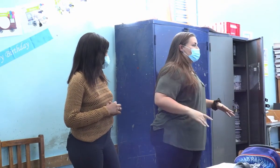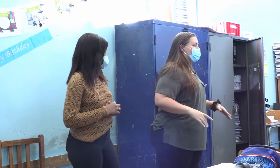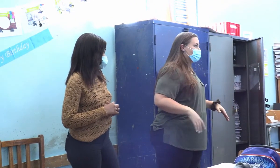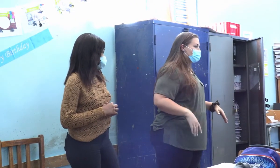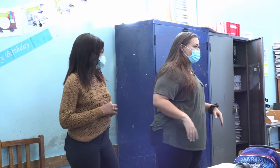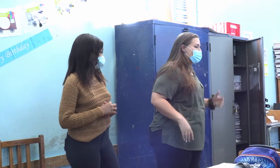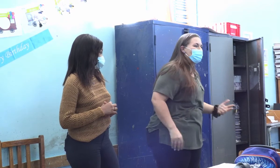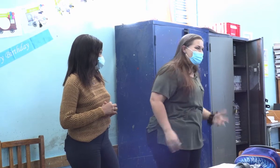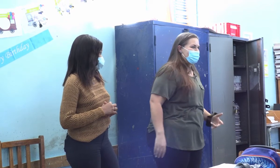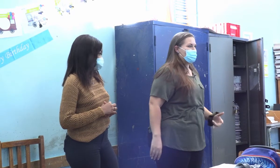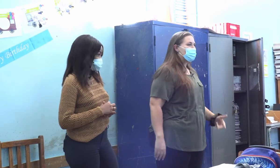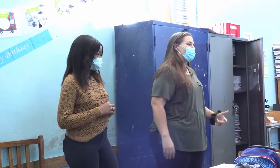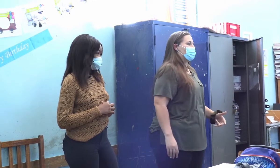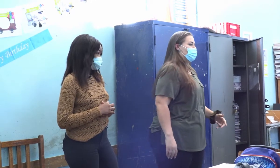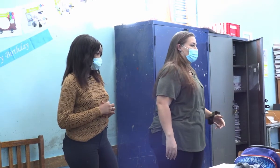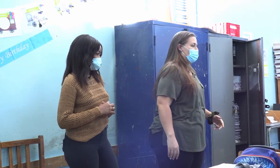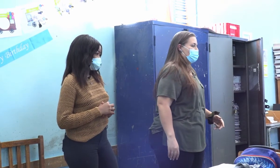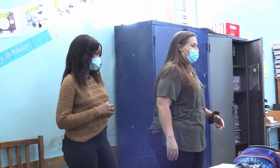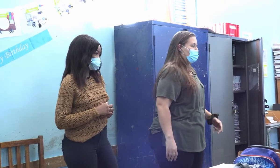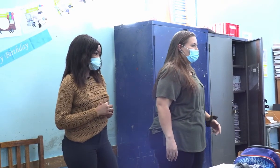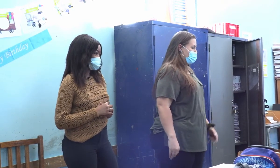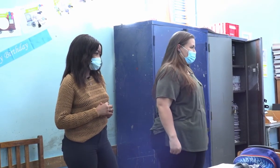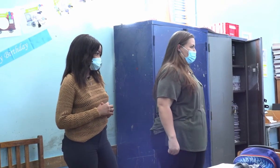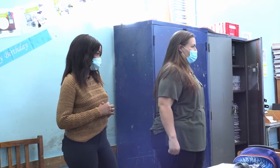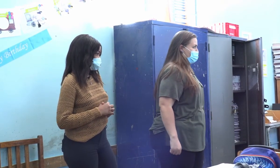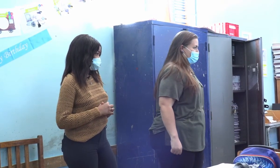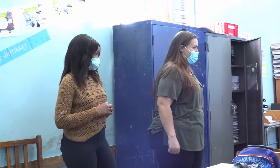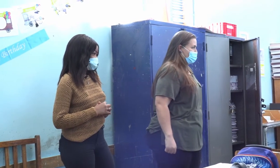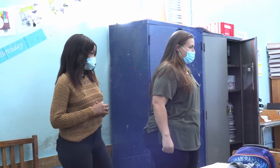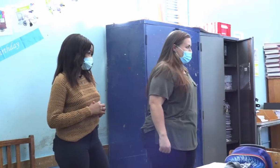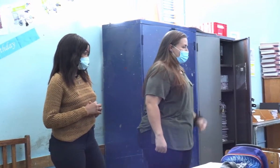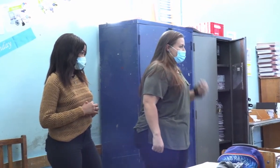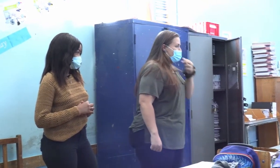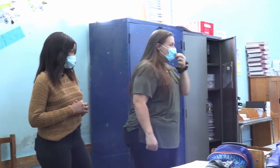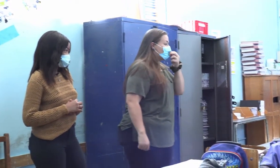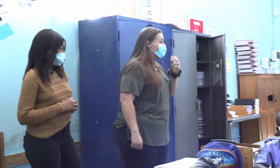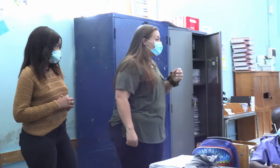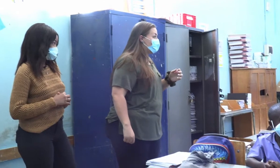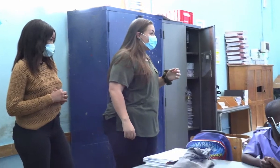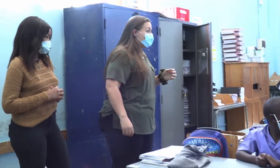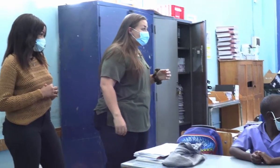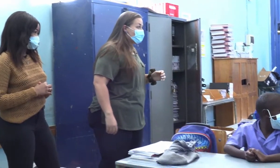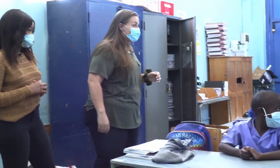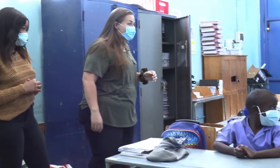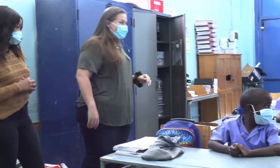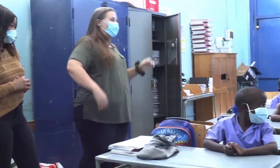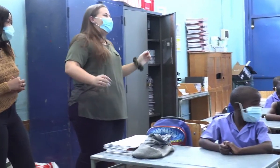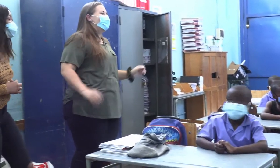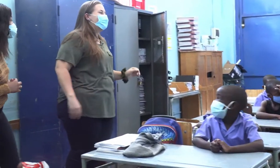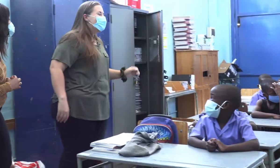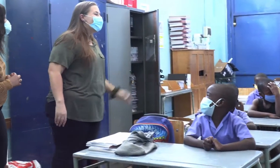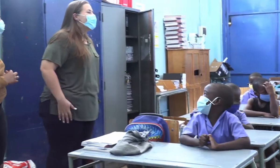means? Yes. What's active? Who can tell me? What's active? Is it when we...